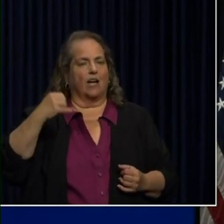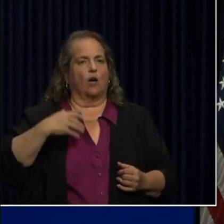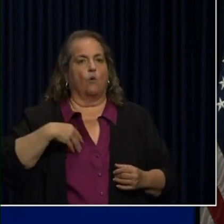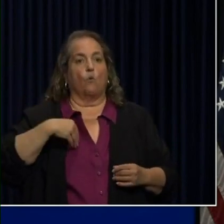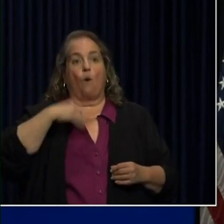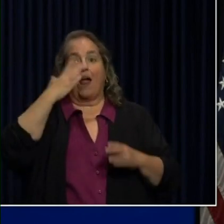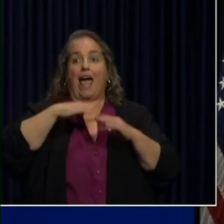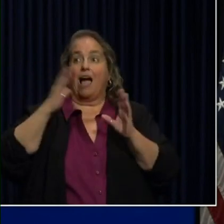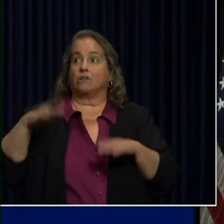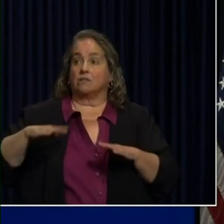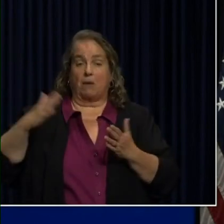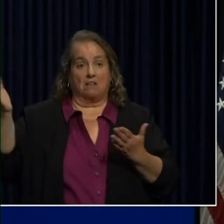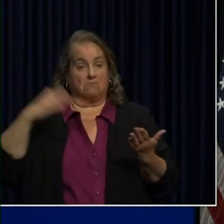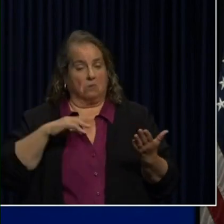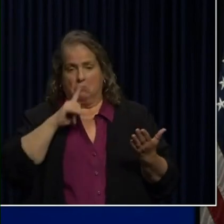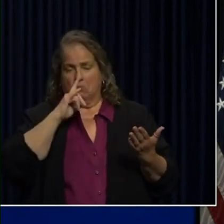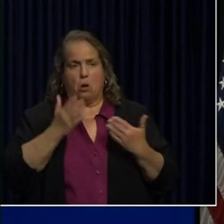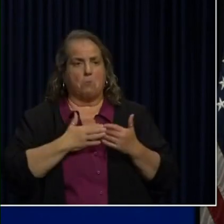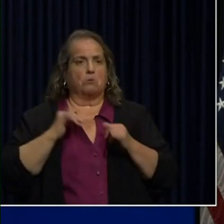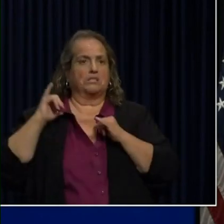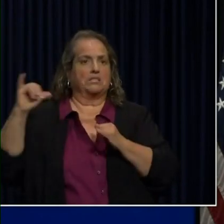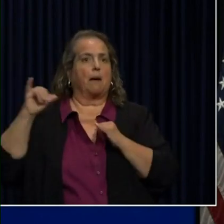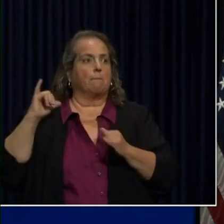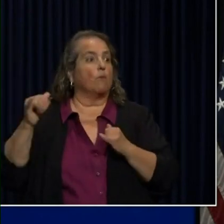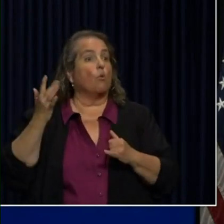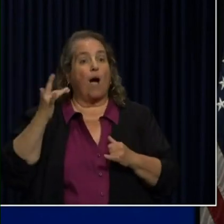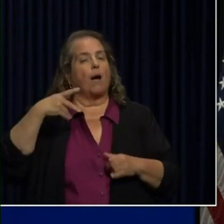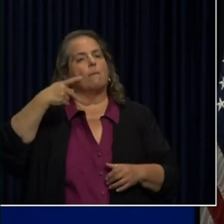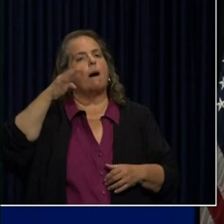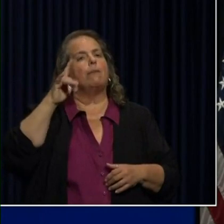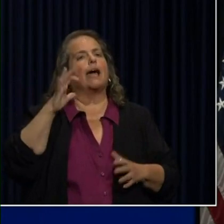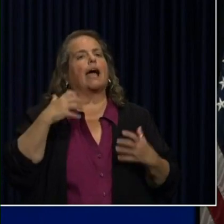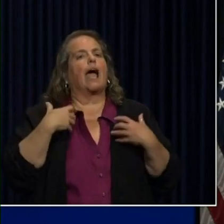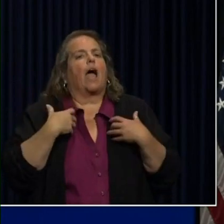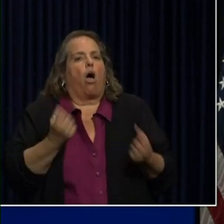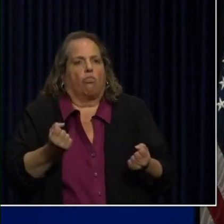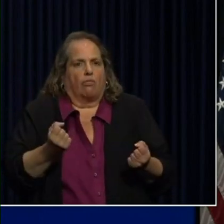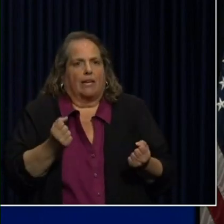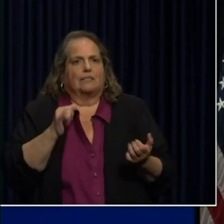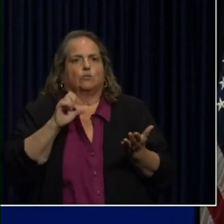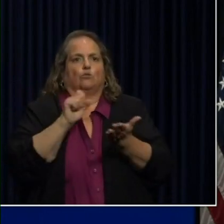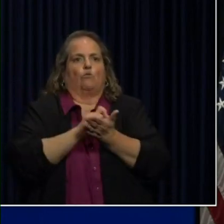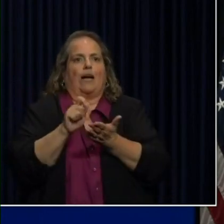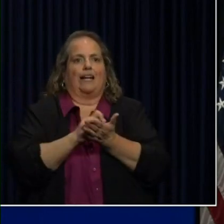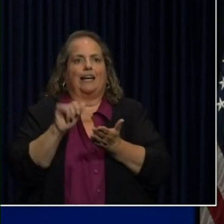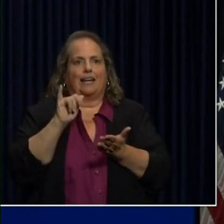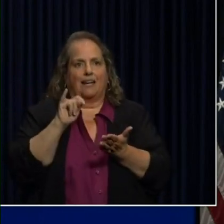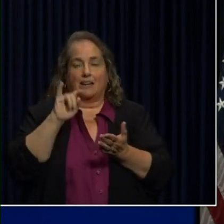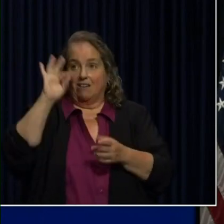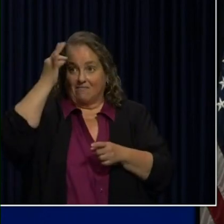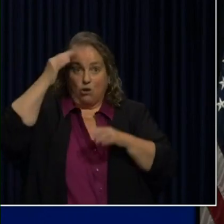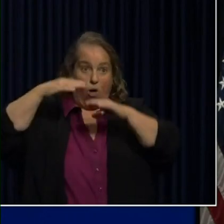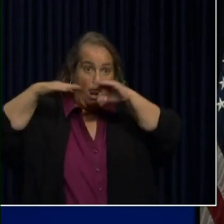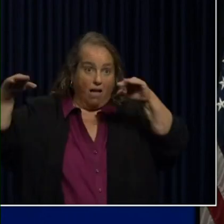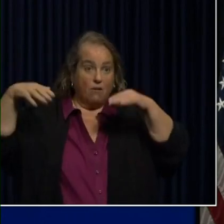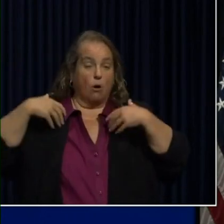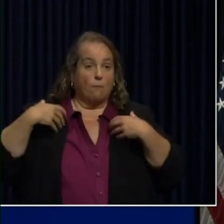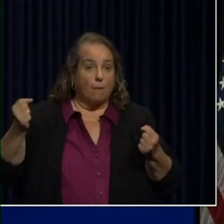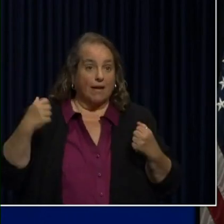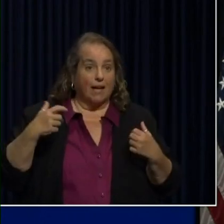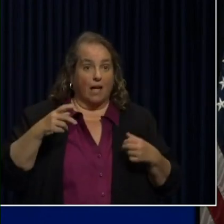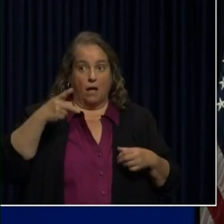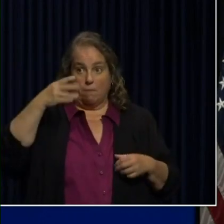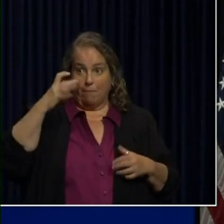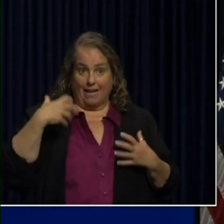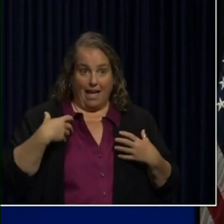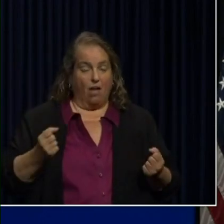with pretty much the same ones. And that's because they're being driven by public health. And I appreciate that on the federal level, they're being driven by public health. They're sure as heck being